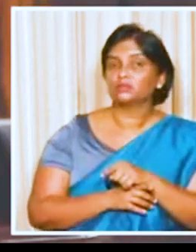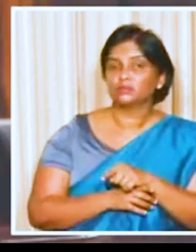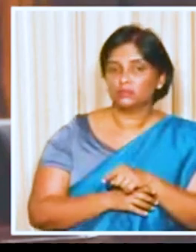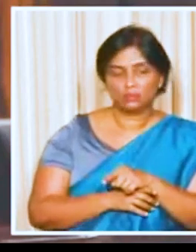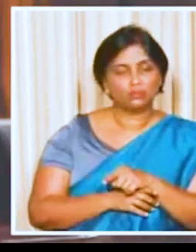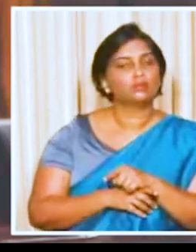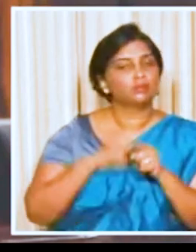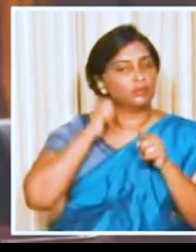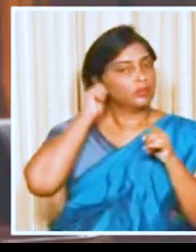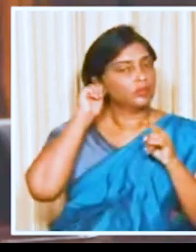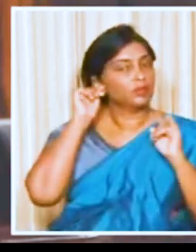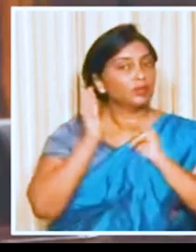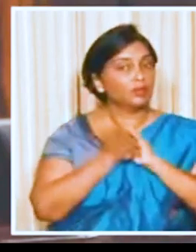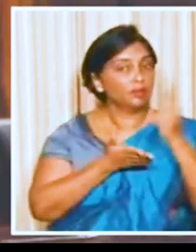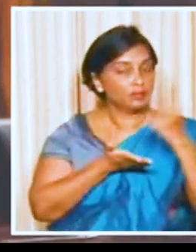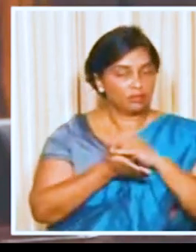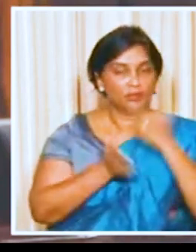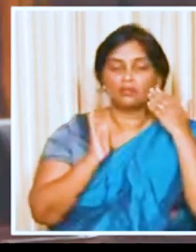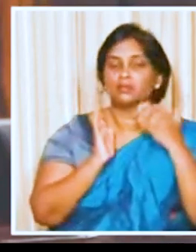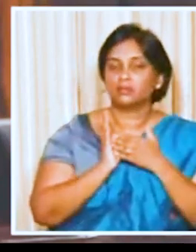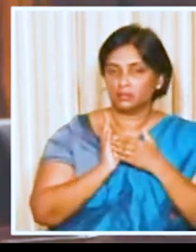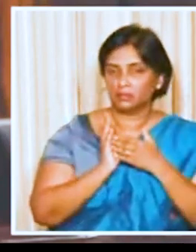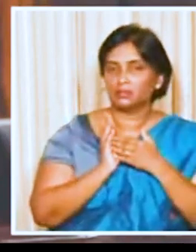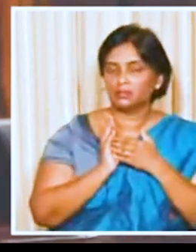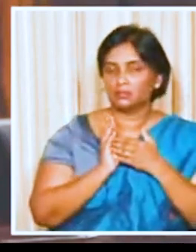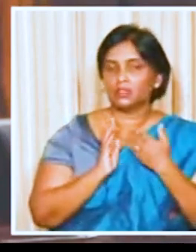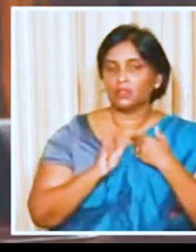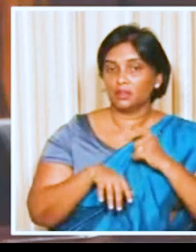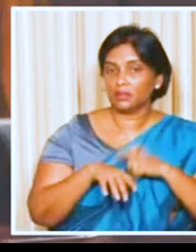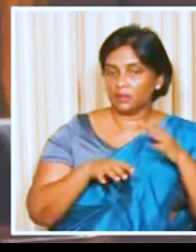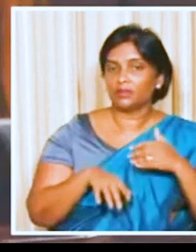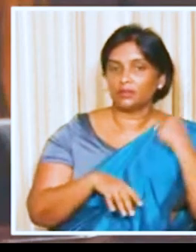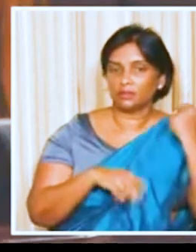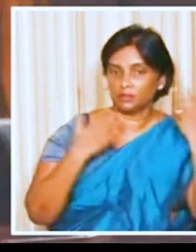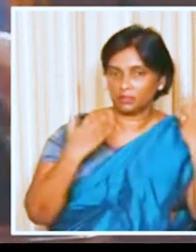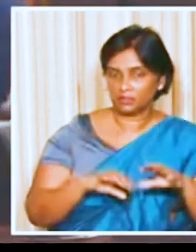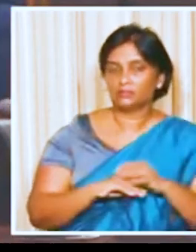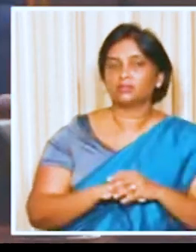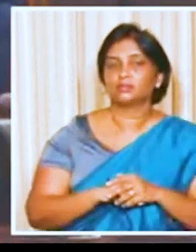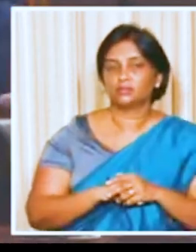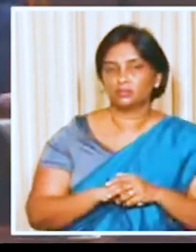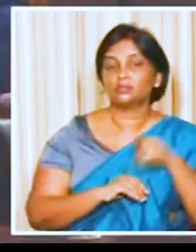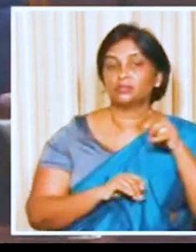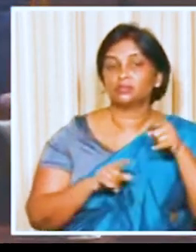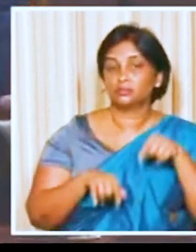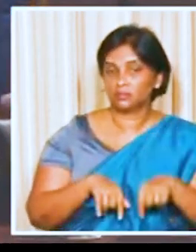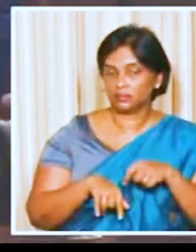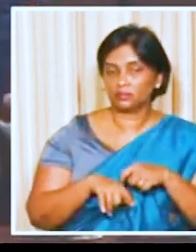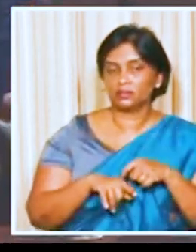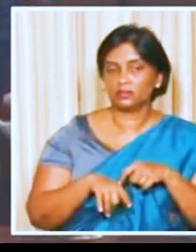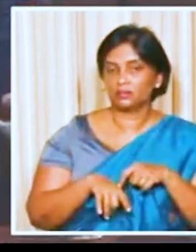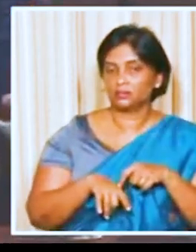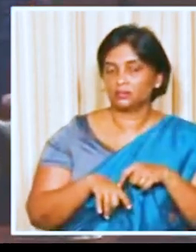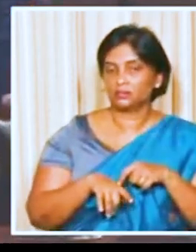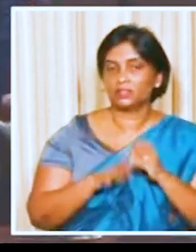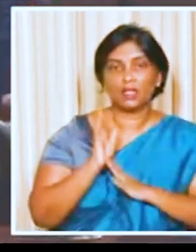in the interest of time, I will wind up my speech. But I would, even though the minister is not here, right? Minister just walked in. Honorable Minister, if you can please respond on those